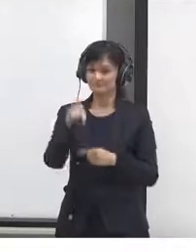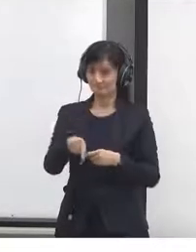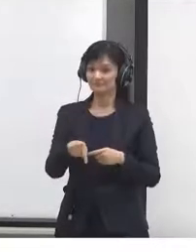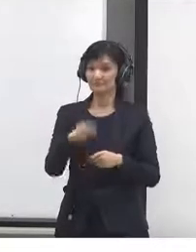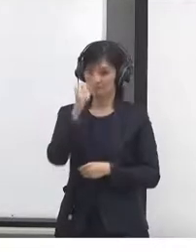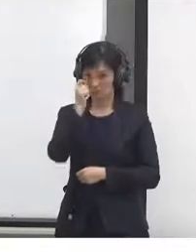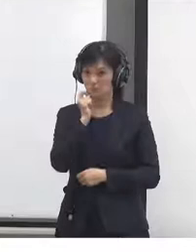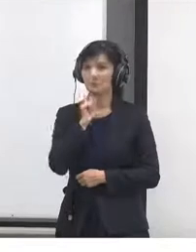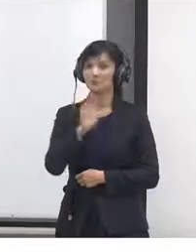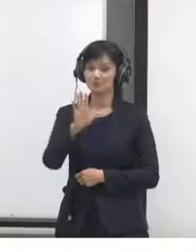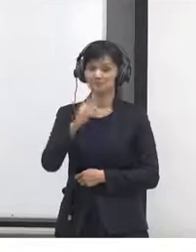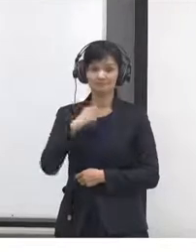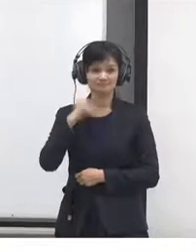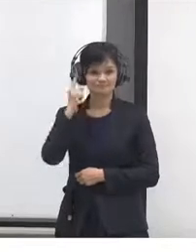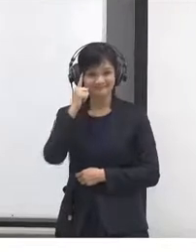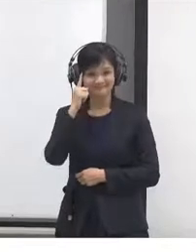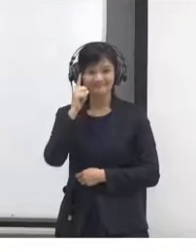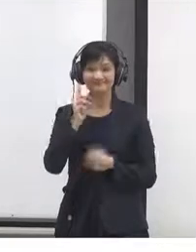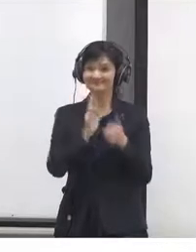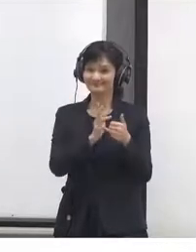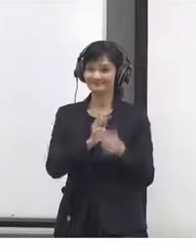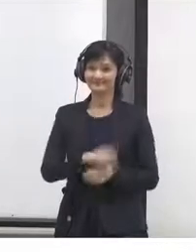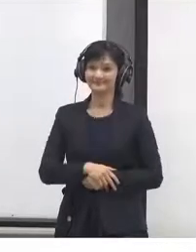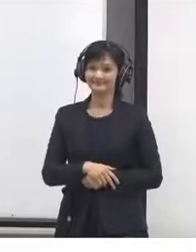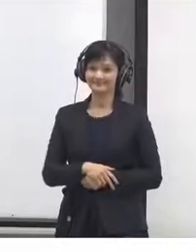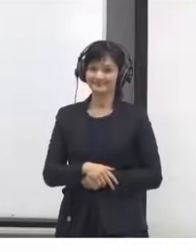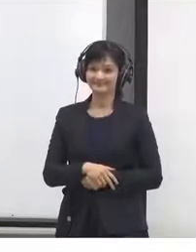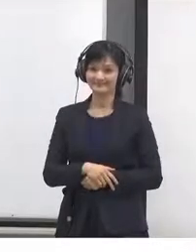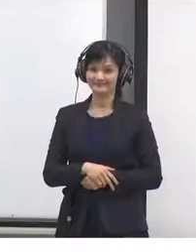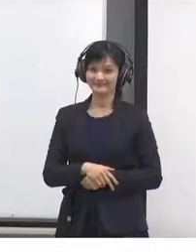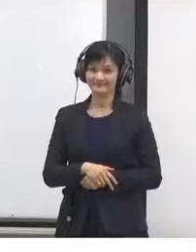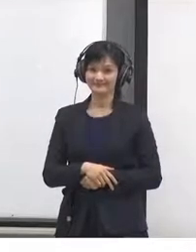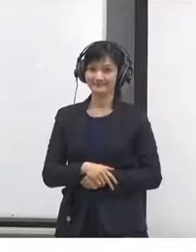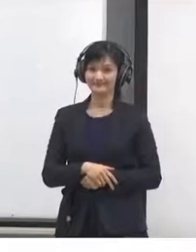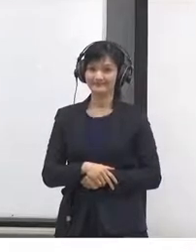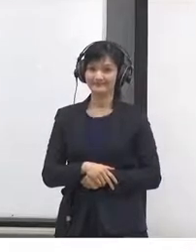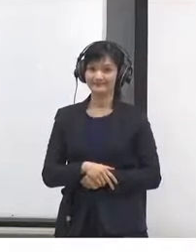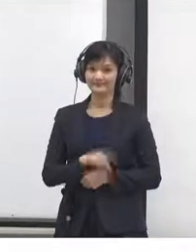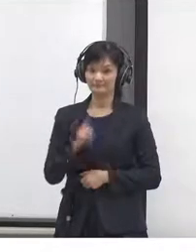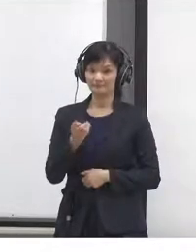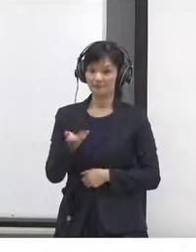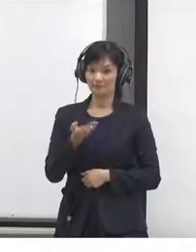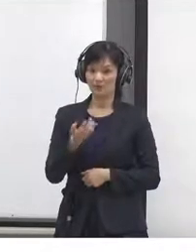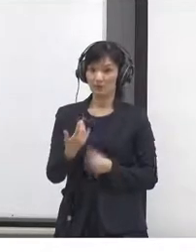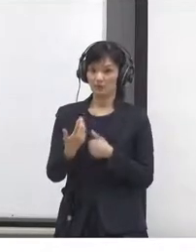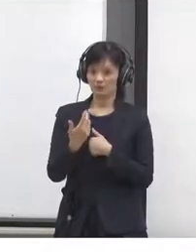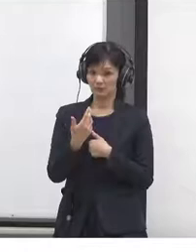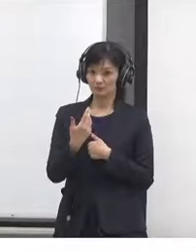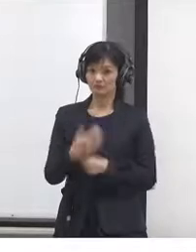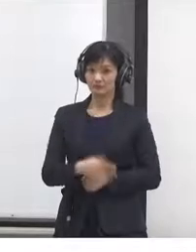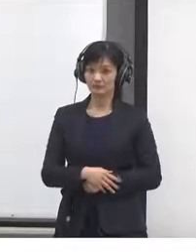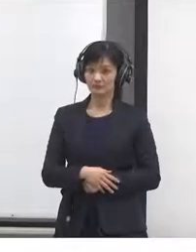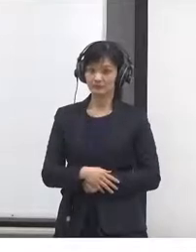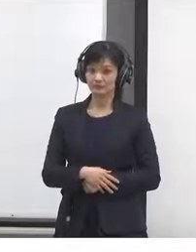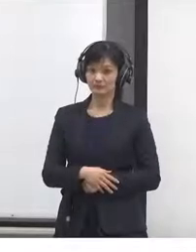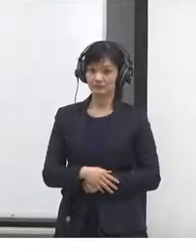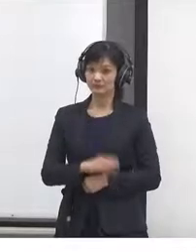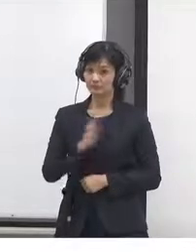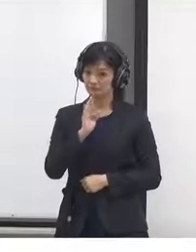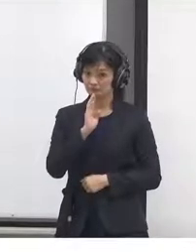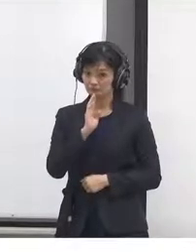I can start. So the question is, do we have any projects that focus on gender, focus on gender inclusion?